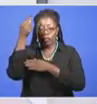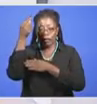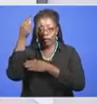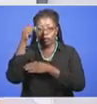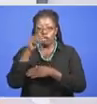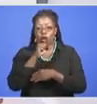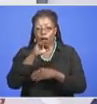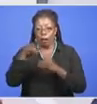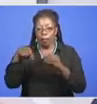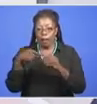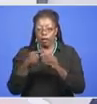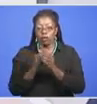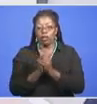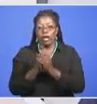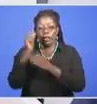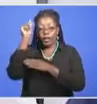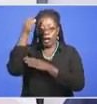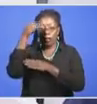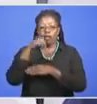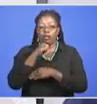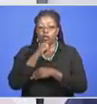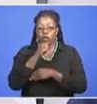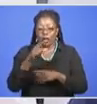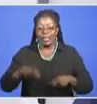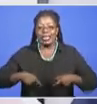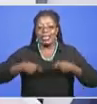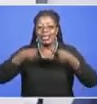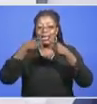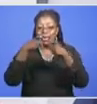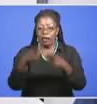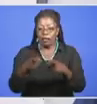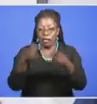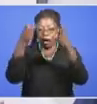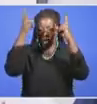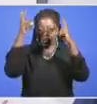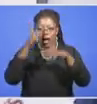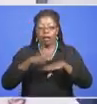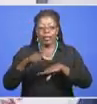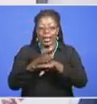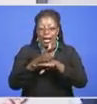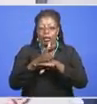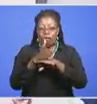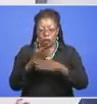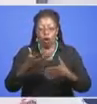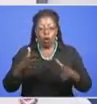about. The government is not in the business of giving Crown land away